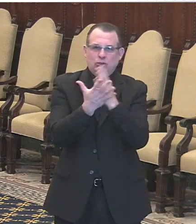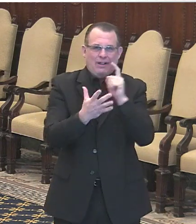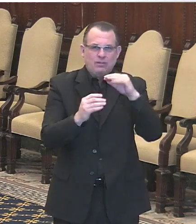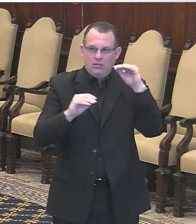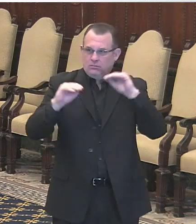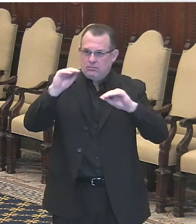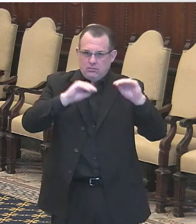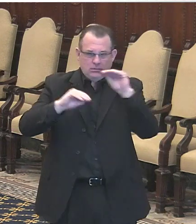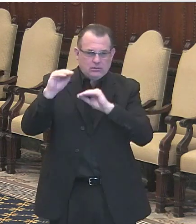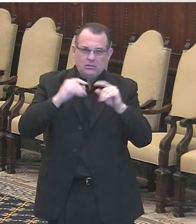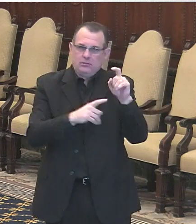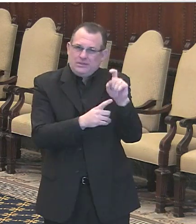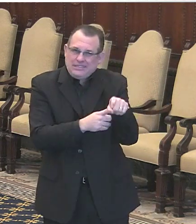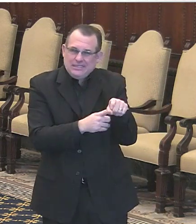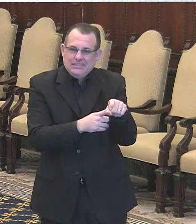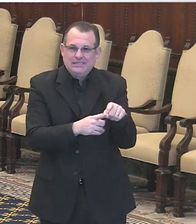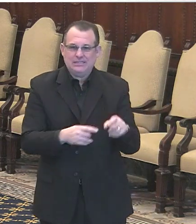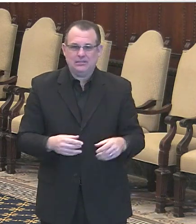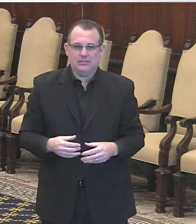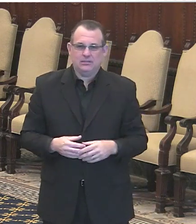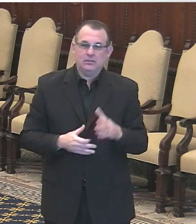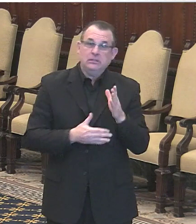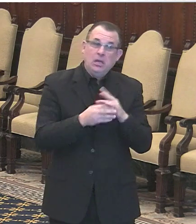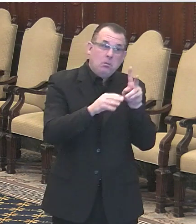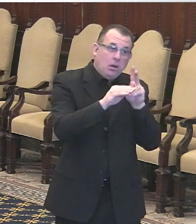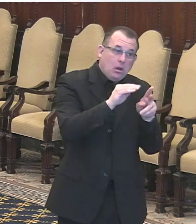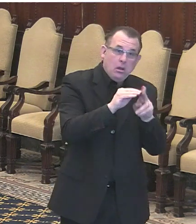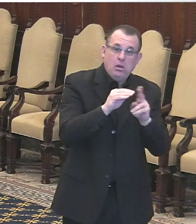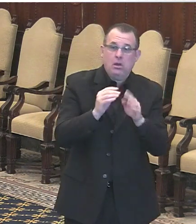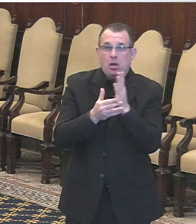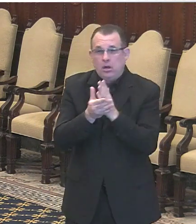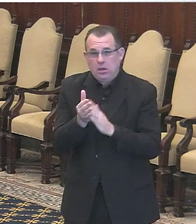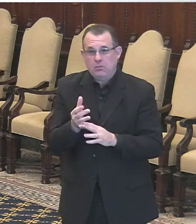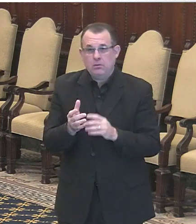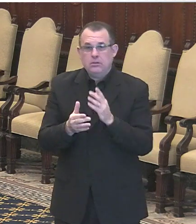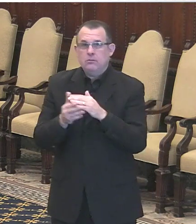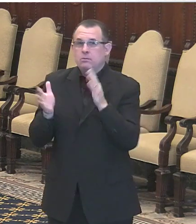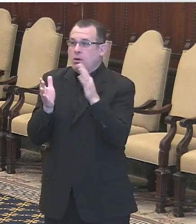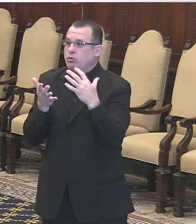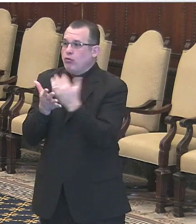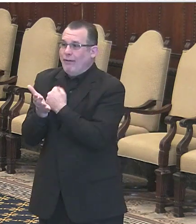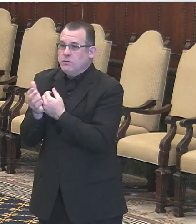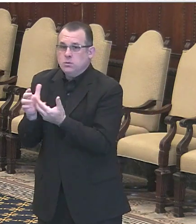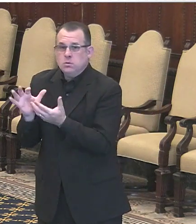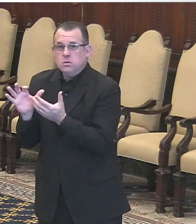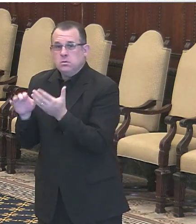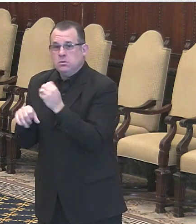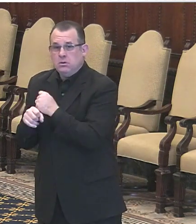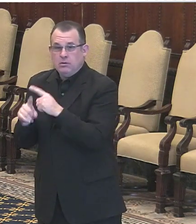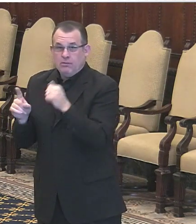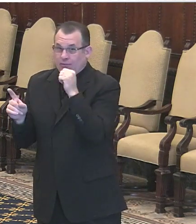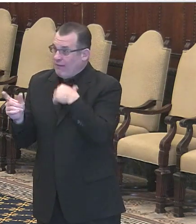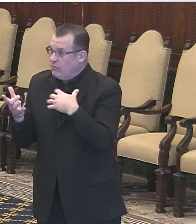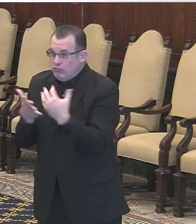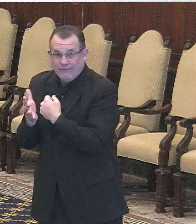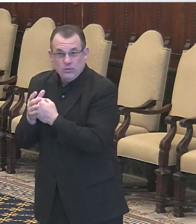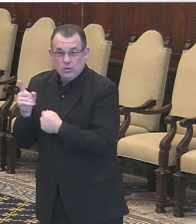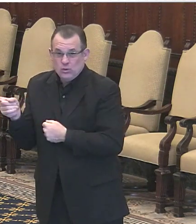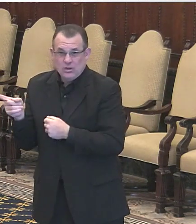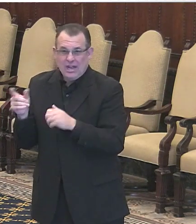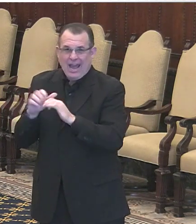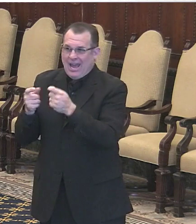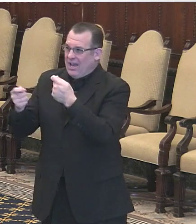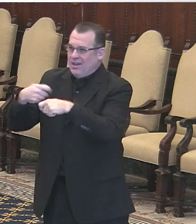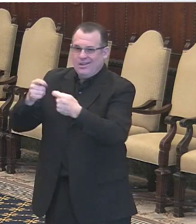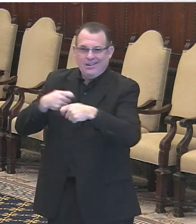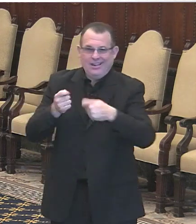on cuts. A small amount was on revenue, but if that revenue doesn't come through, or there's other ideas to replace that revenue or not replace